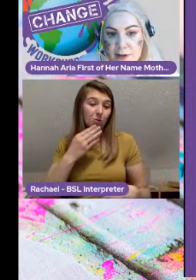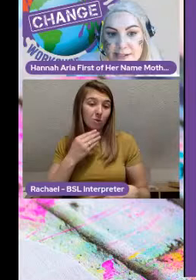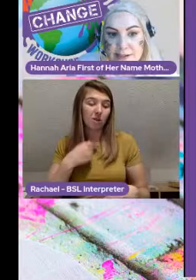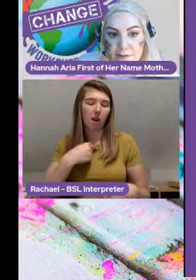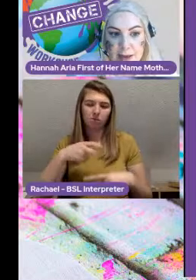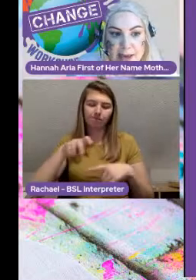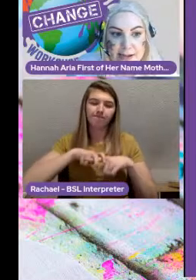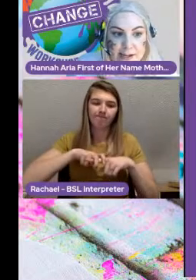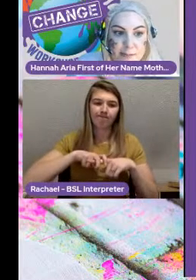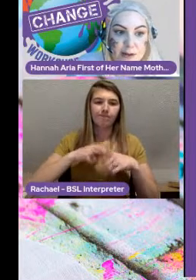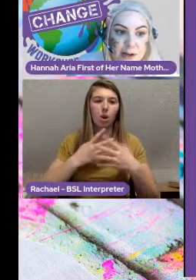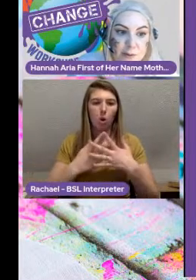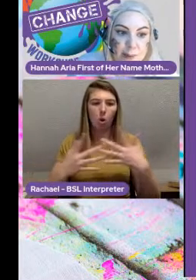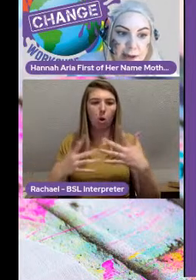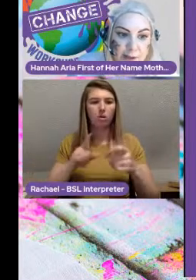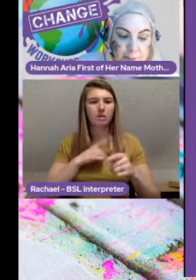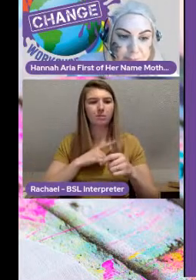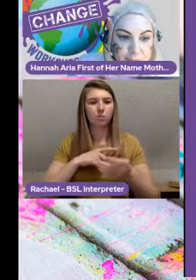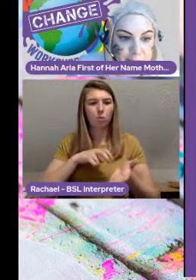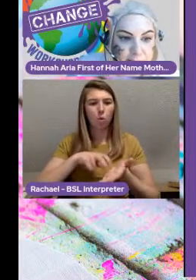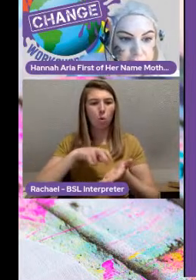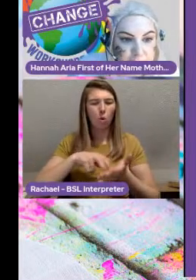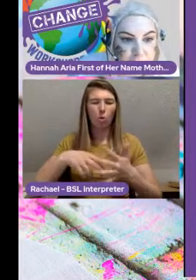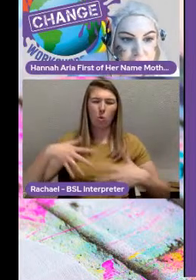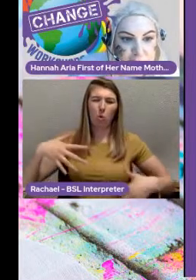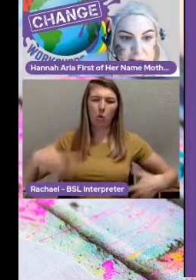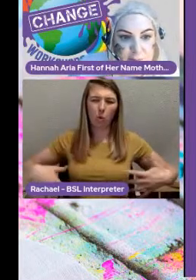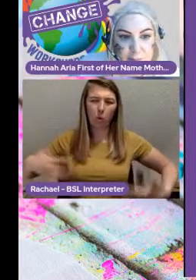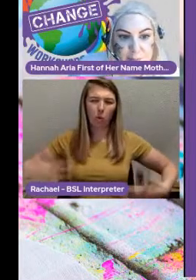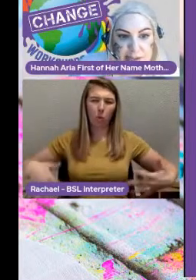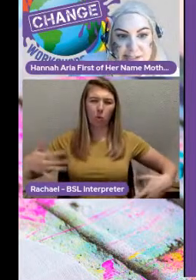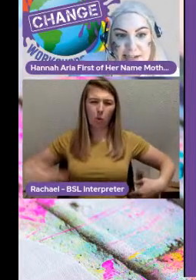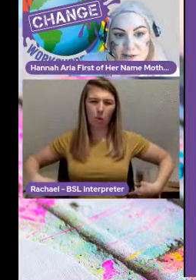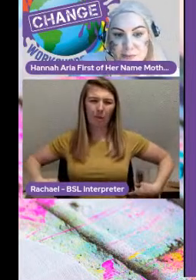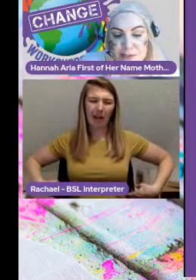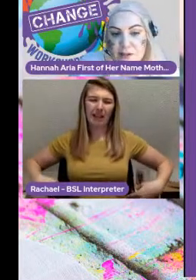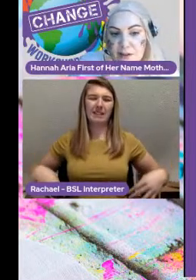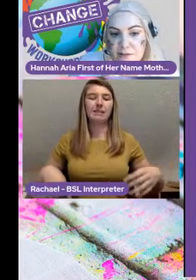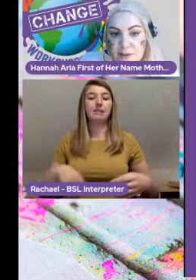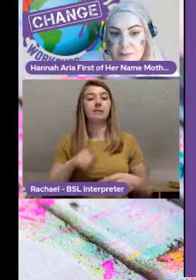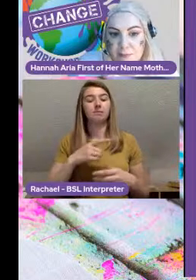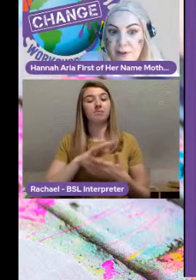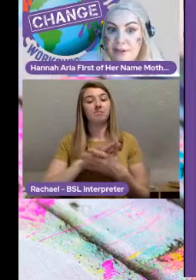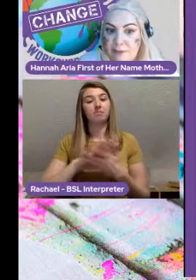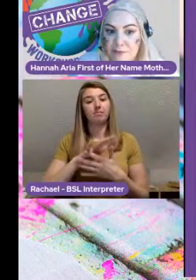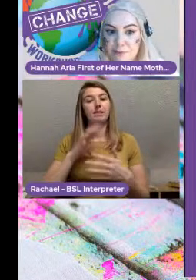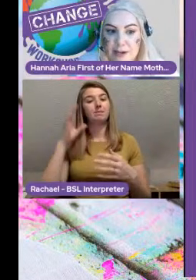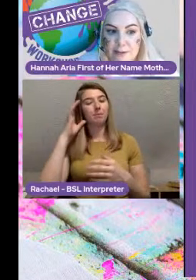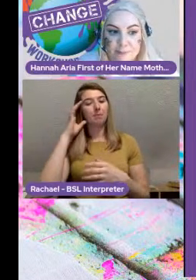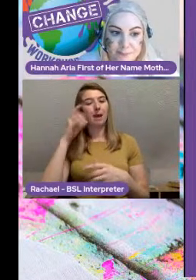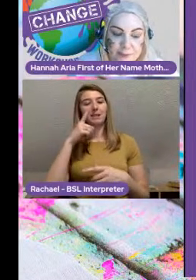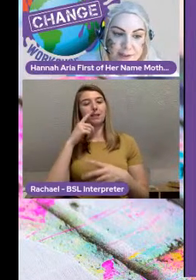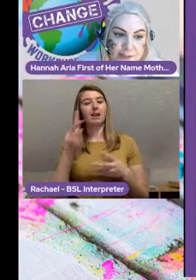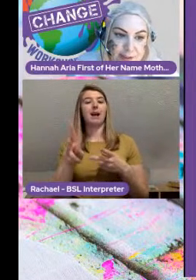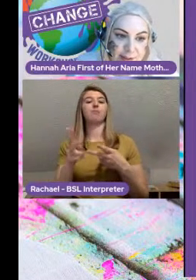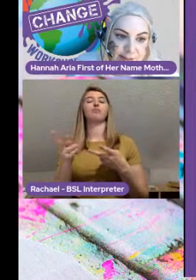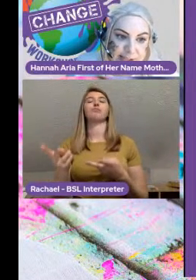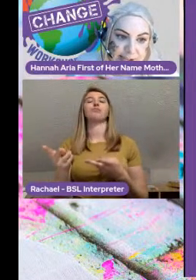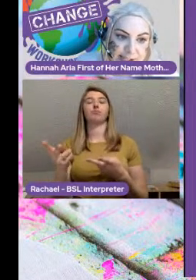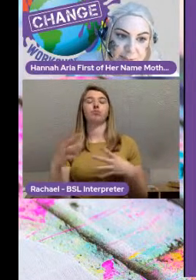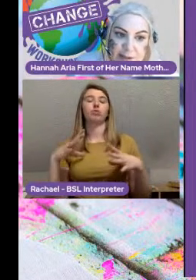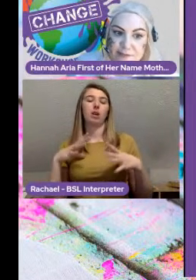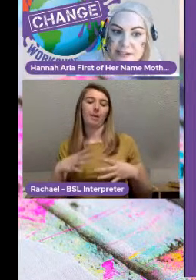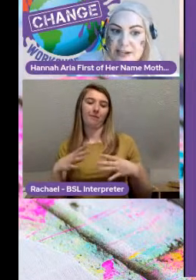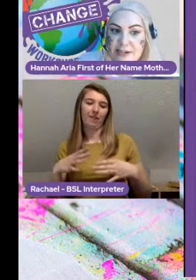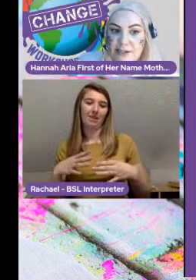causes me a great deal of pain in my lower back. So my bed allows me to lie comfortably. The